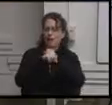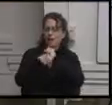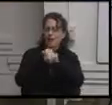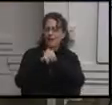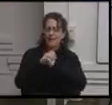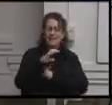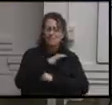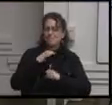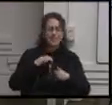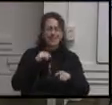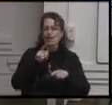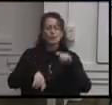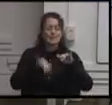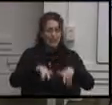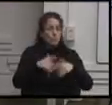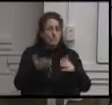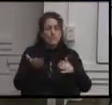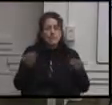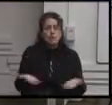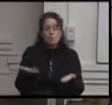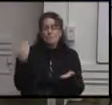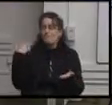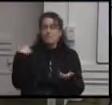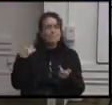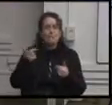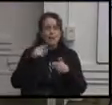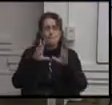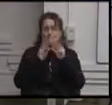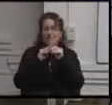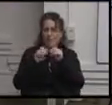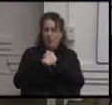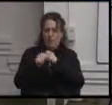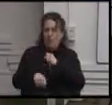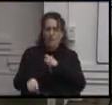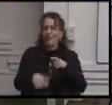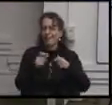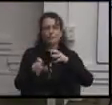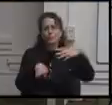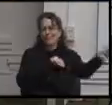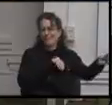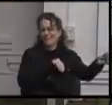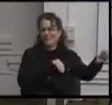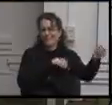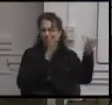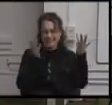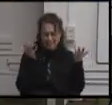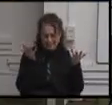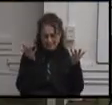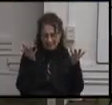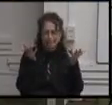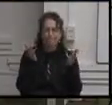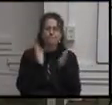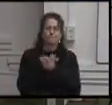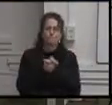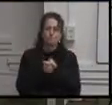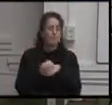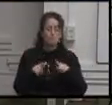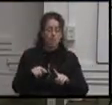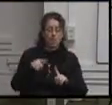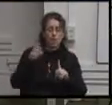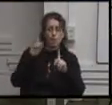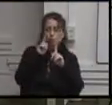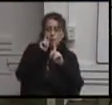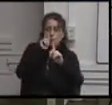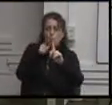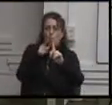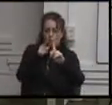meeting went a little bit longer than we had thought it would go. It is The idea is to engage